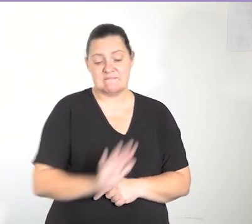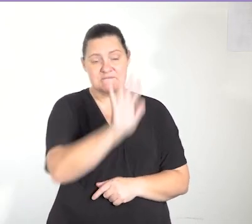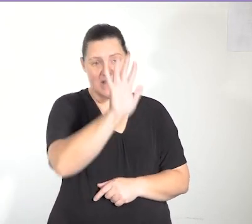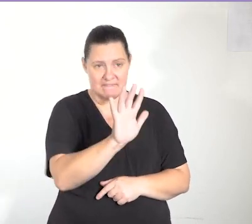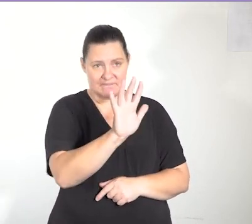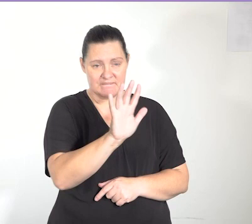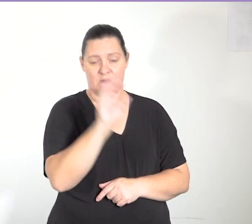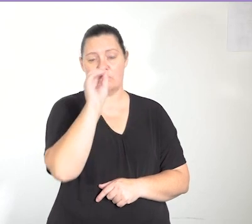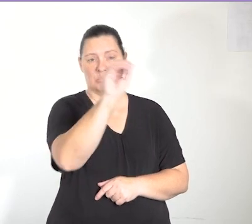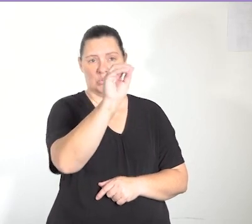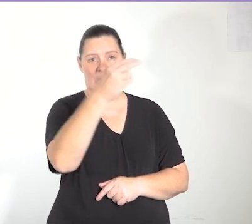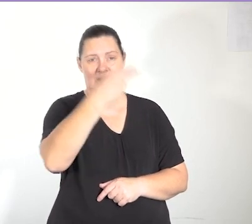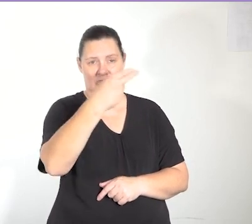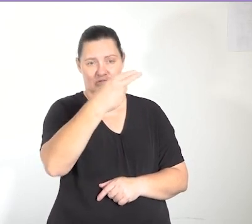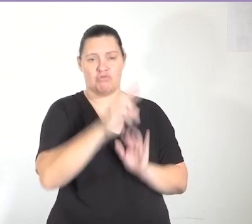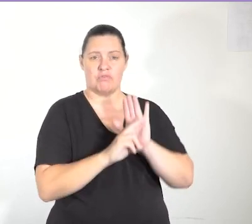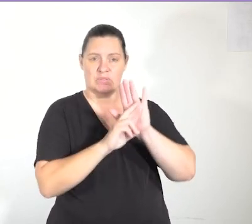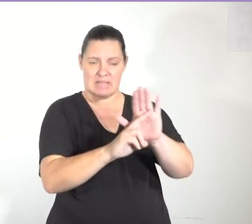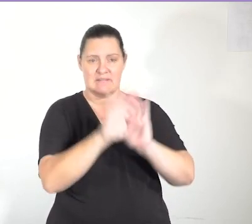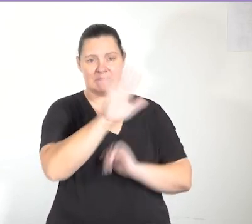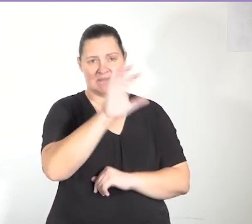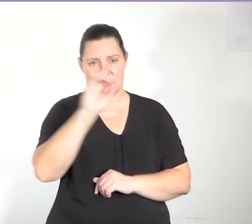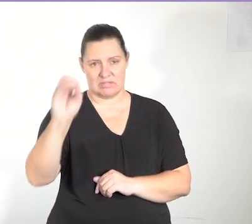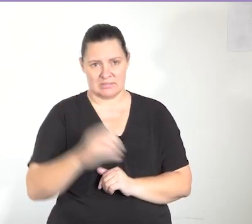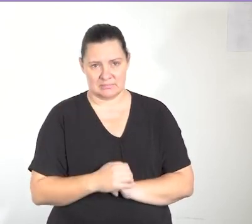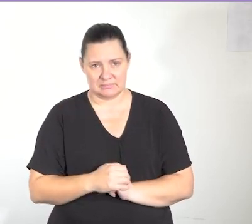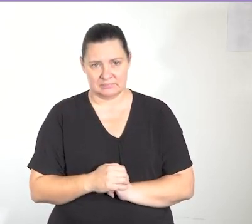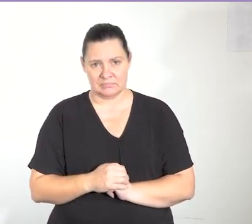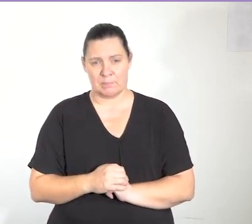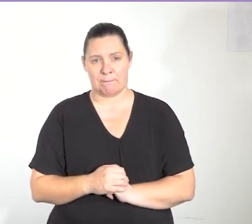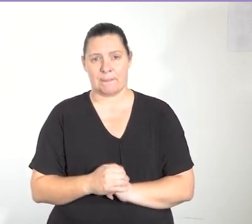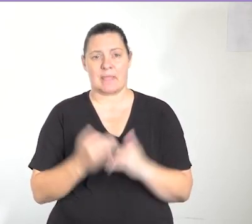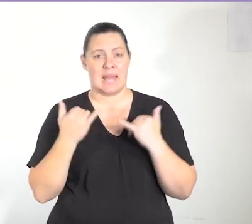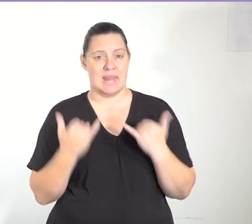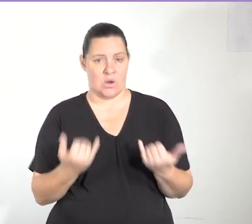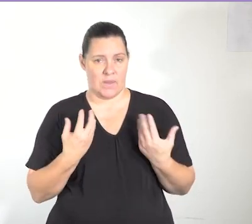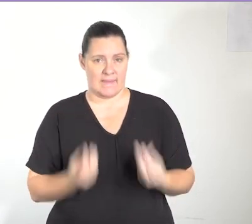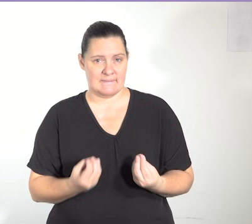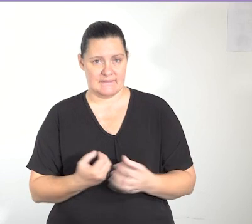the hundreds column to represent the 500. Now we are going to have